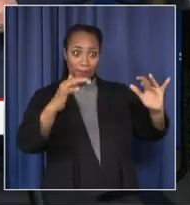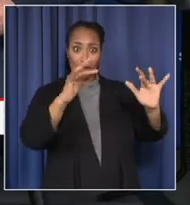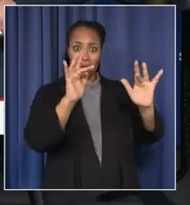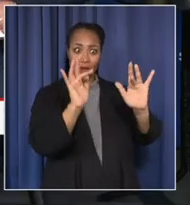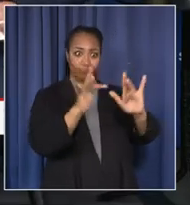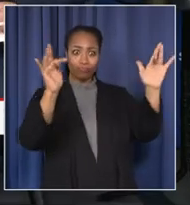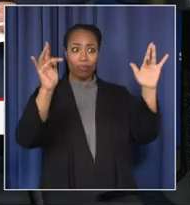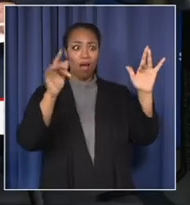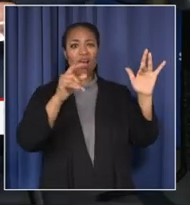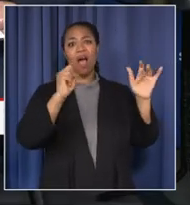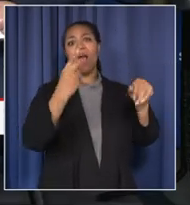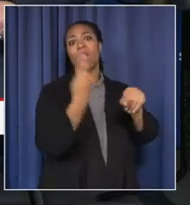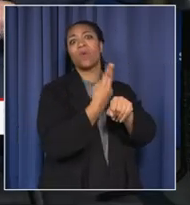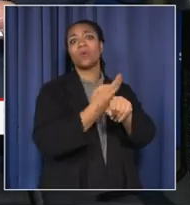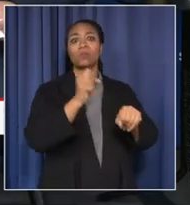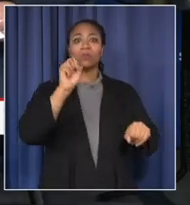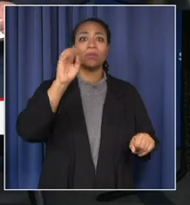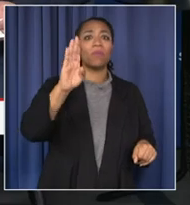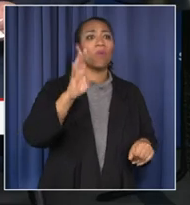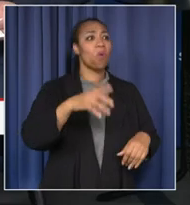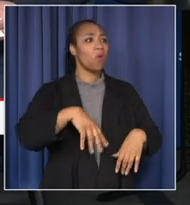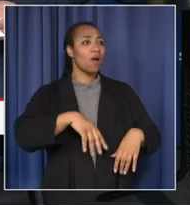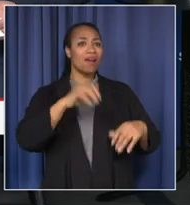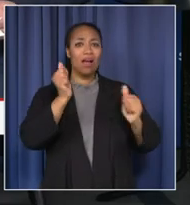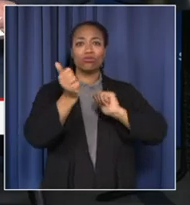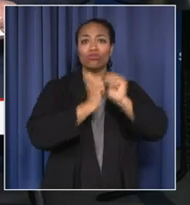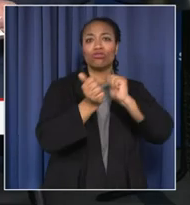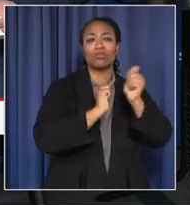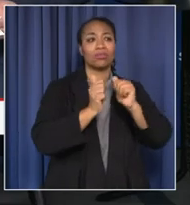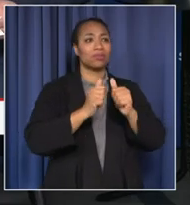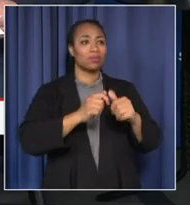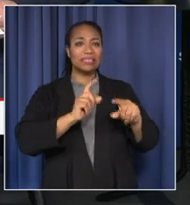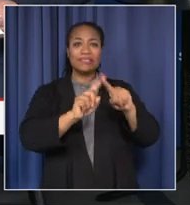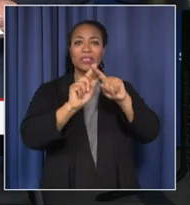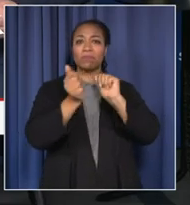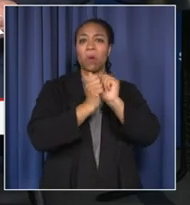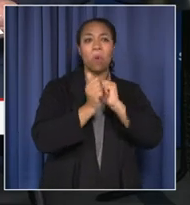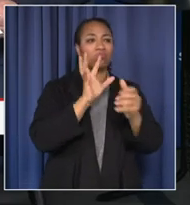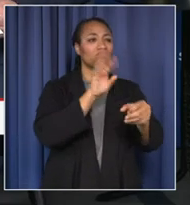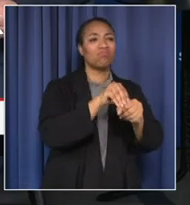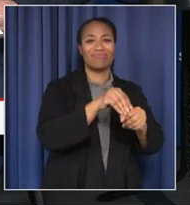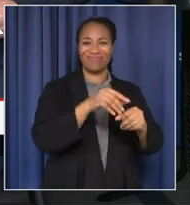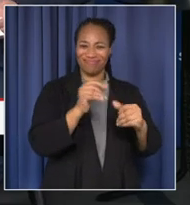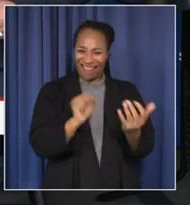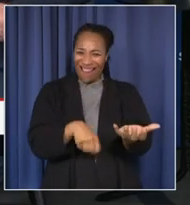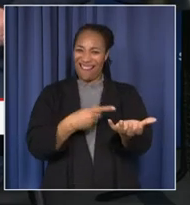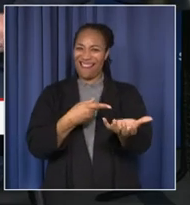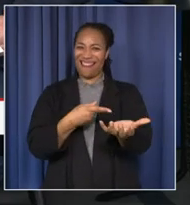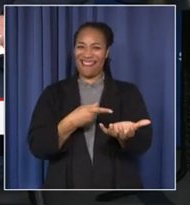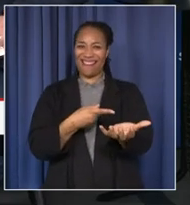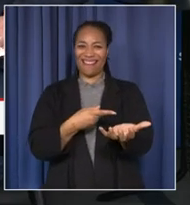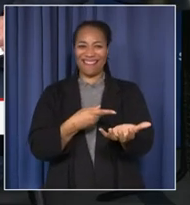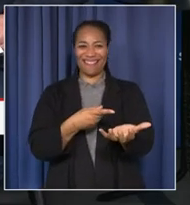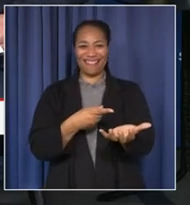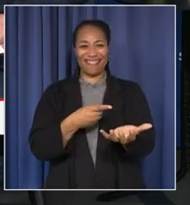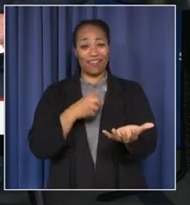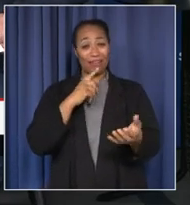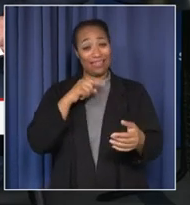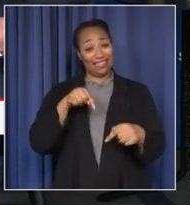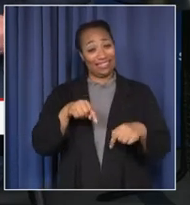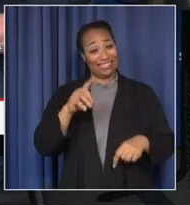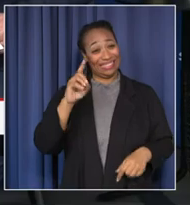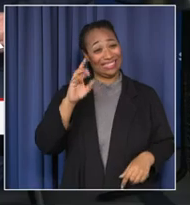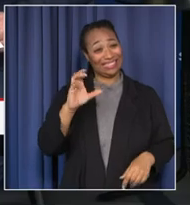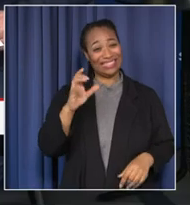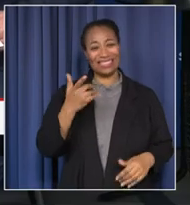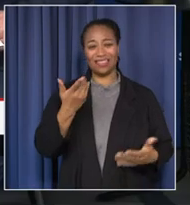bring revenue to the city. For us, hospitality and sports and entertainment are not just fun